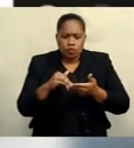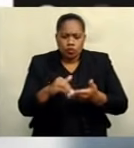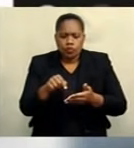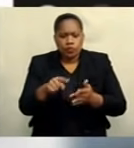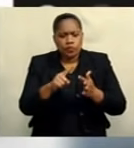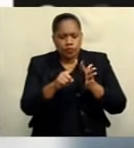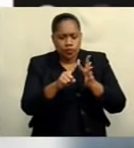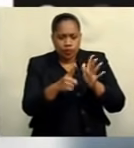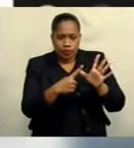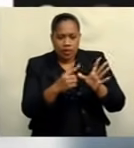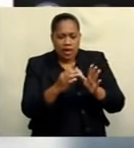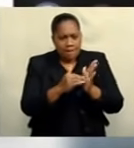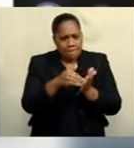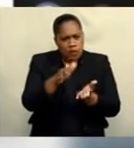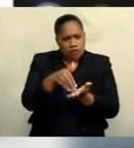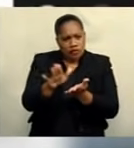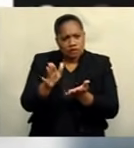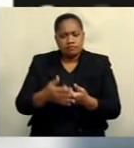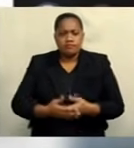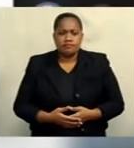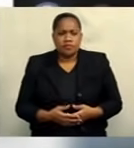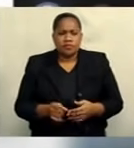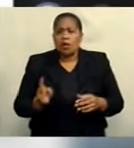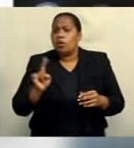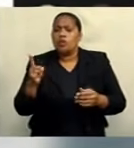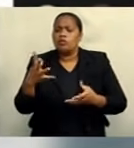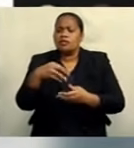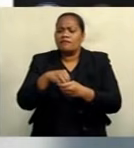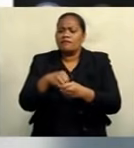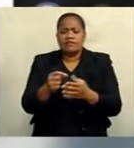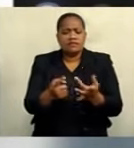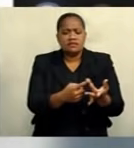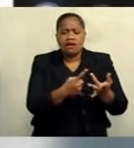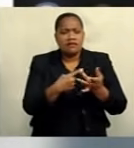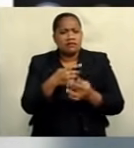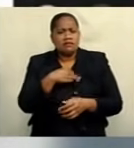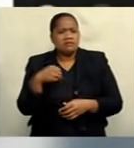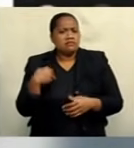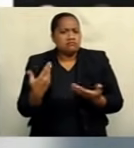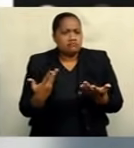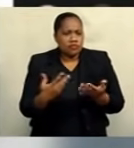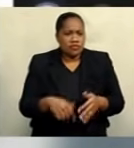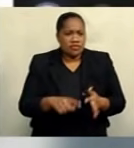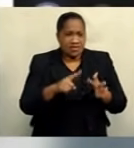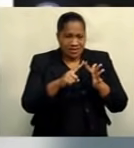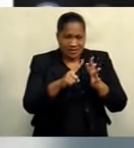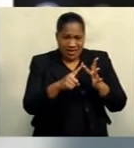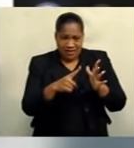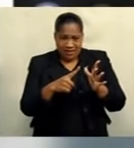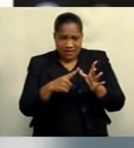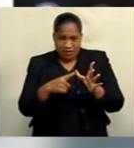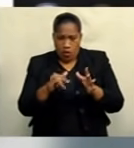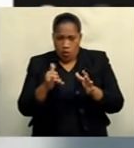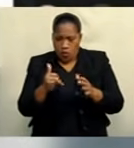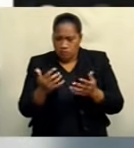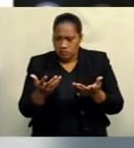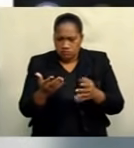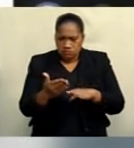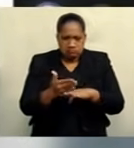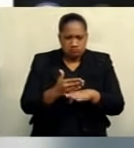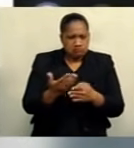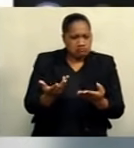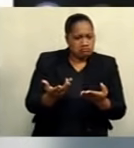approvals. At what stage do you involve this environmental office? During the EIA stage or prior to that?